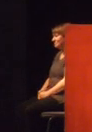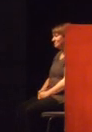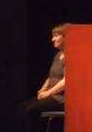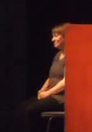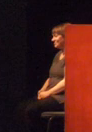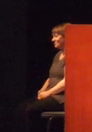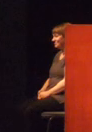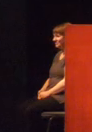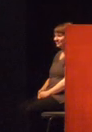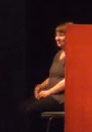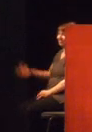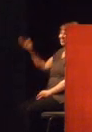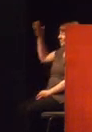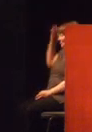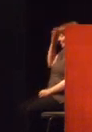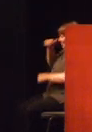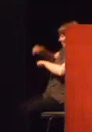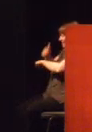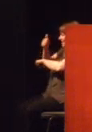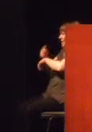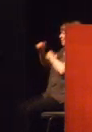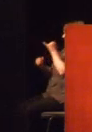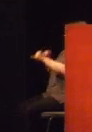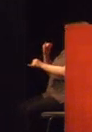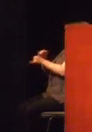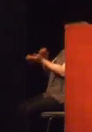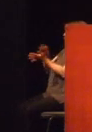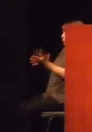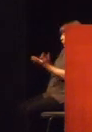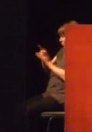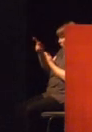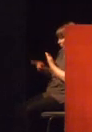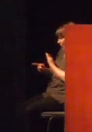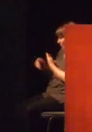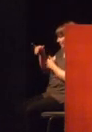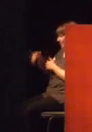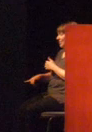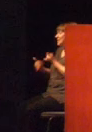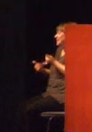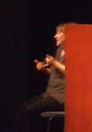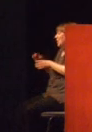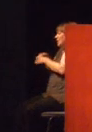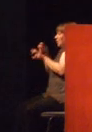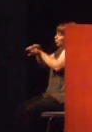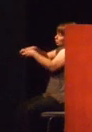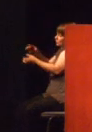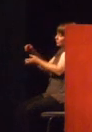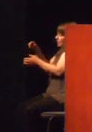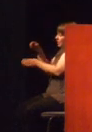We've formally built an international student program, which is now located in the Transfer and Career Center room,